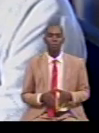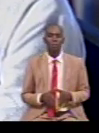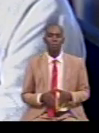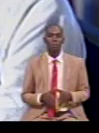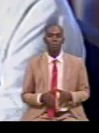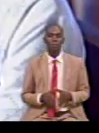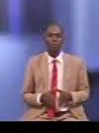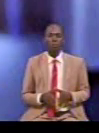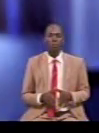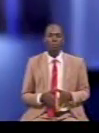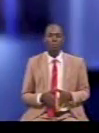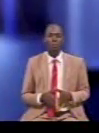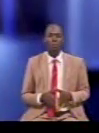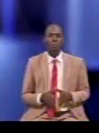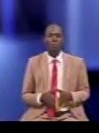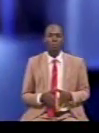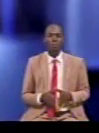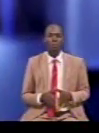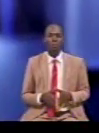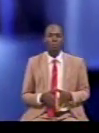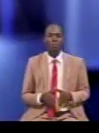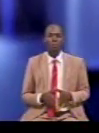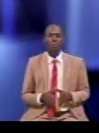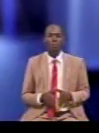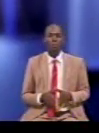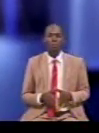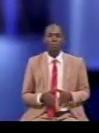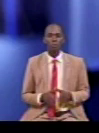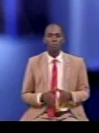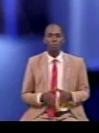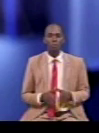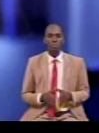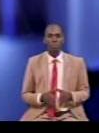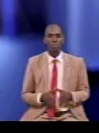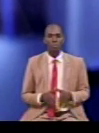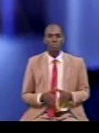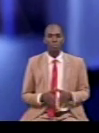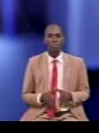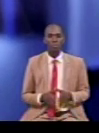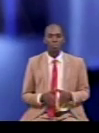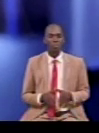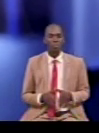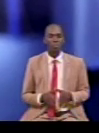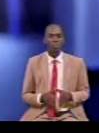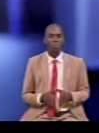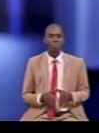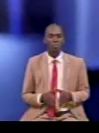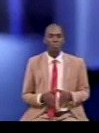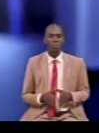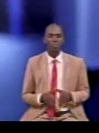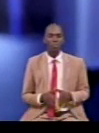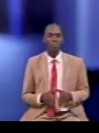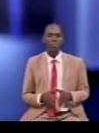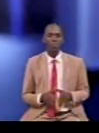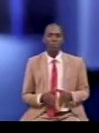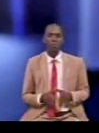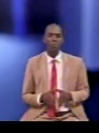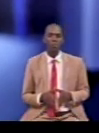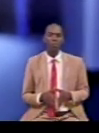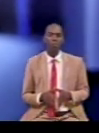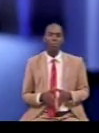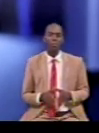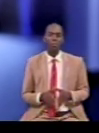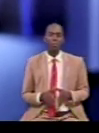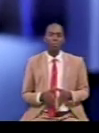found myself in the world due to peer pressure and in search of finance and solution to my problem, in search of